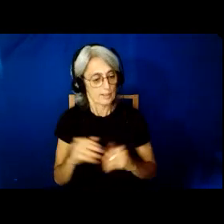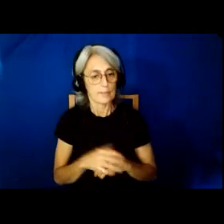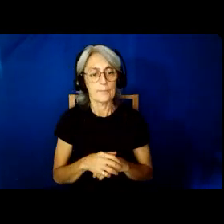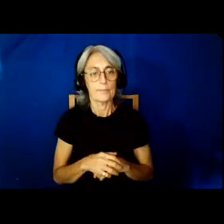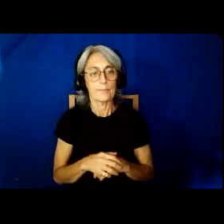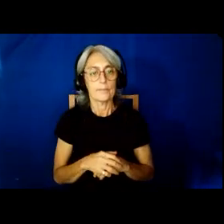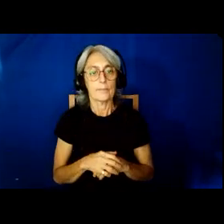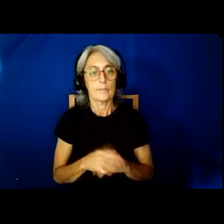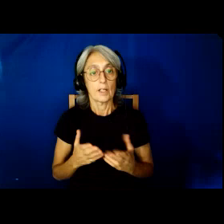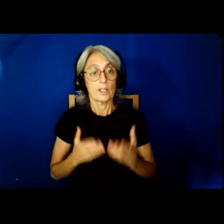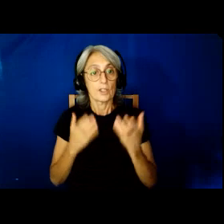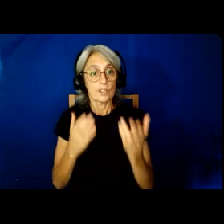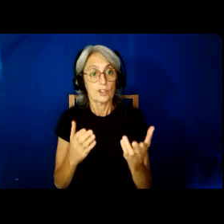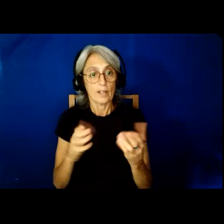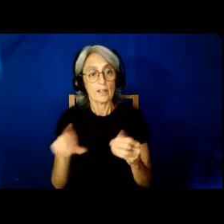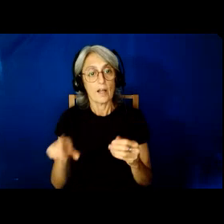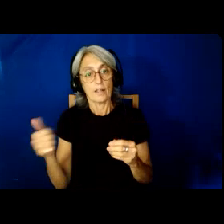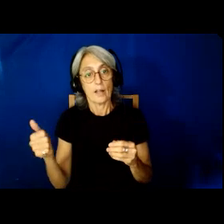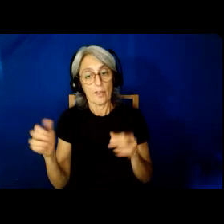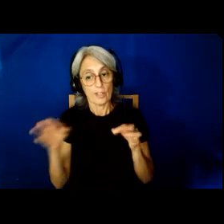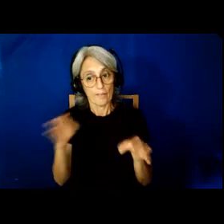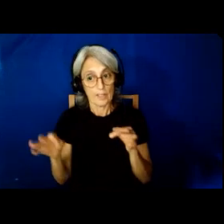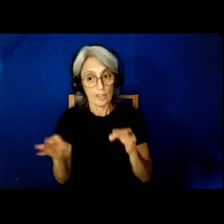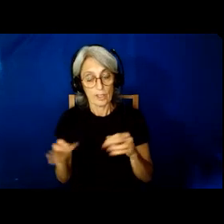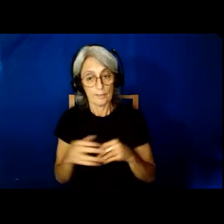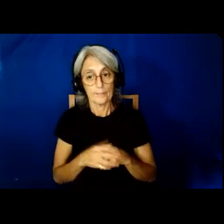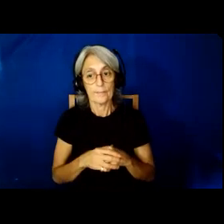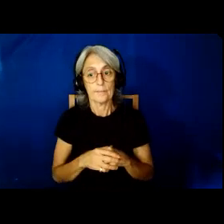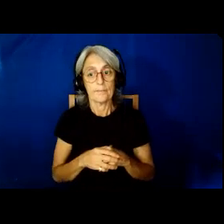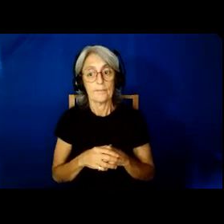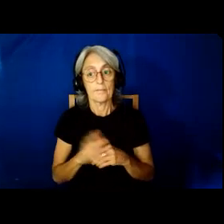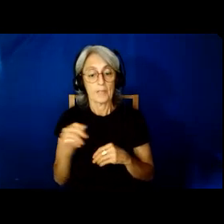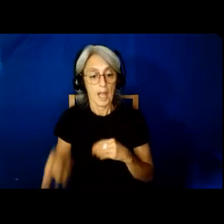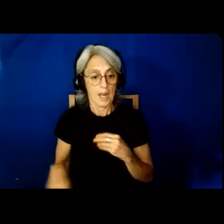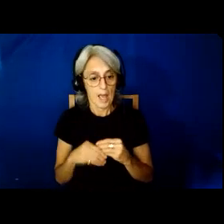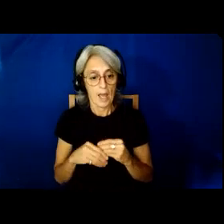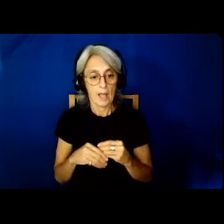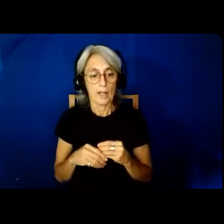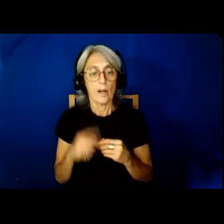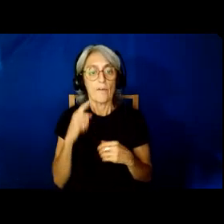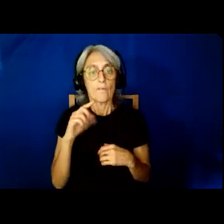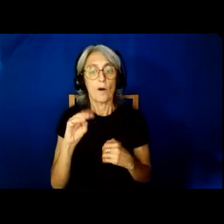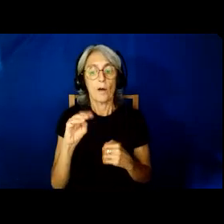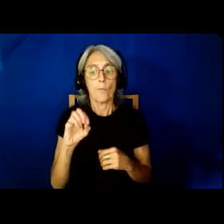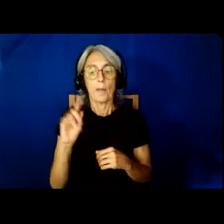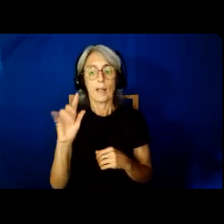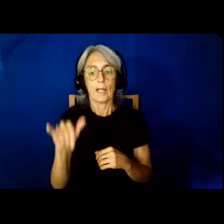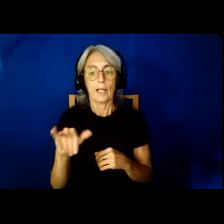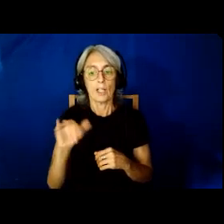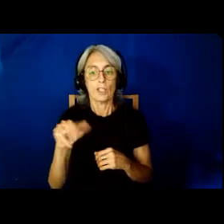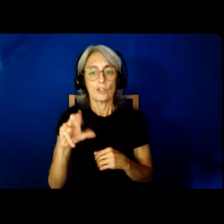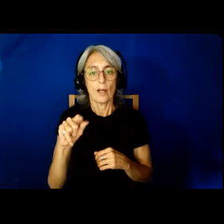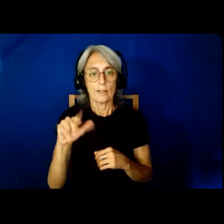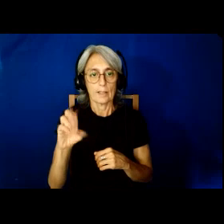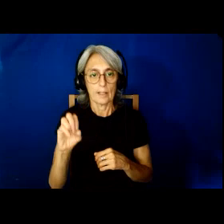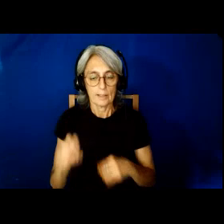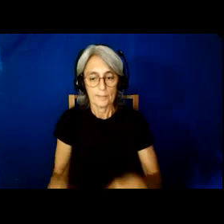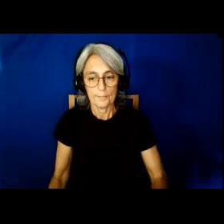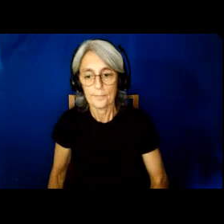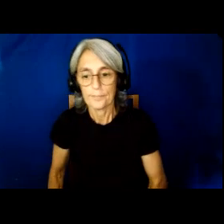that another definition that could be included is for mobility justice. Because I know that that's a term